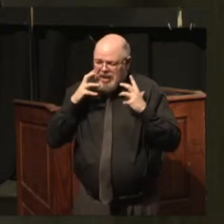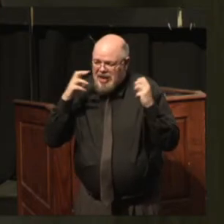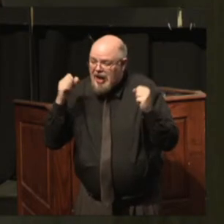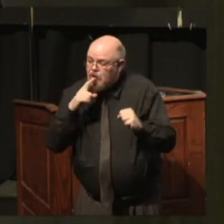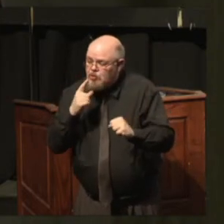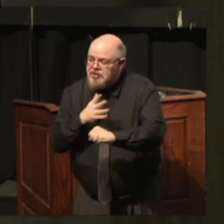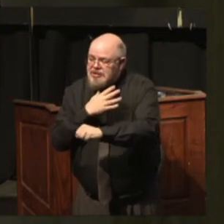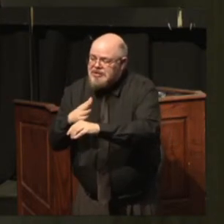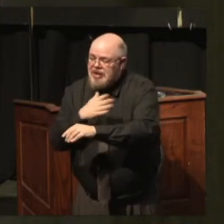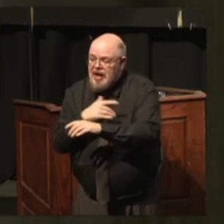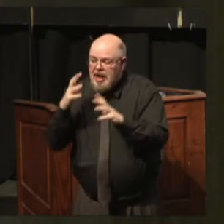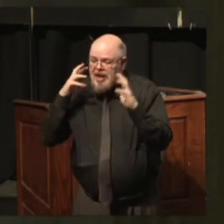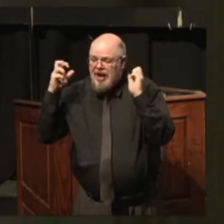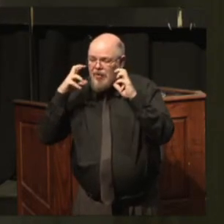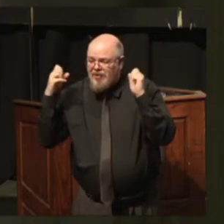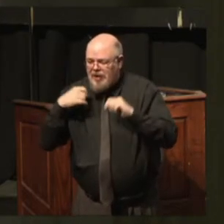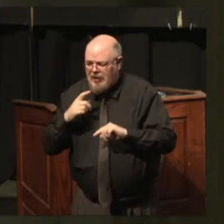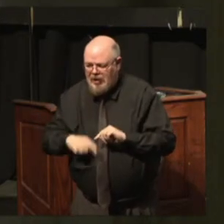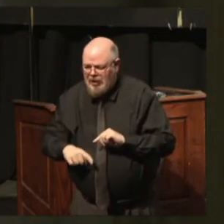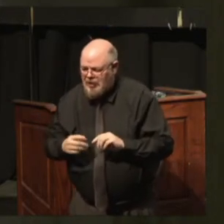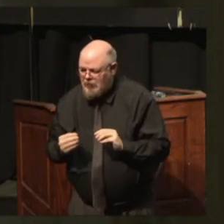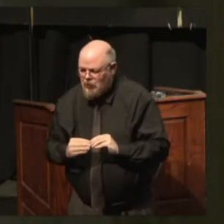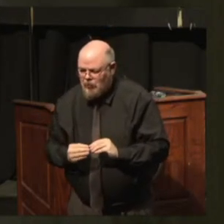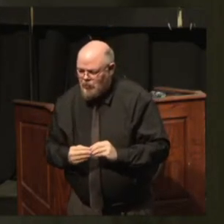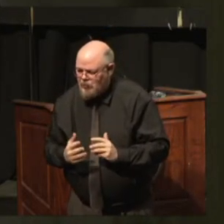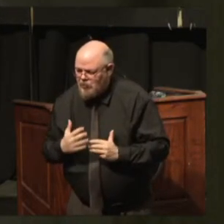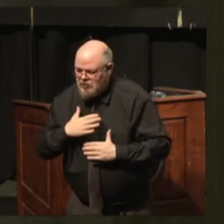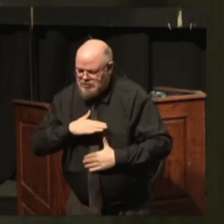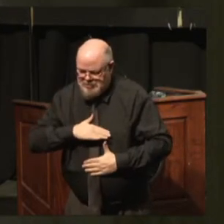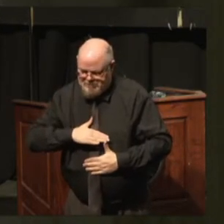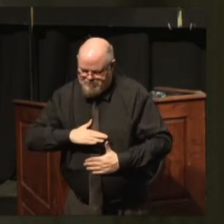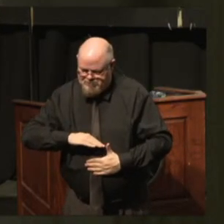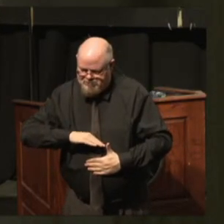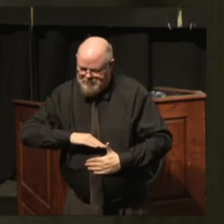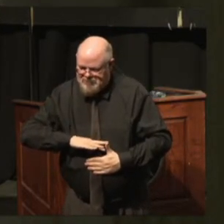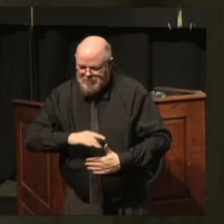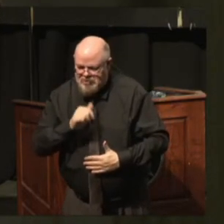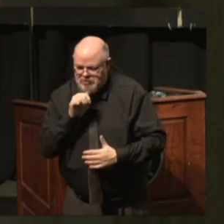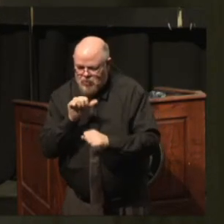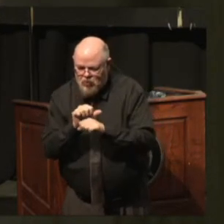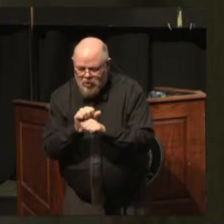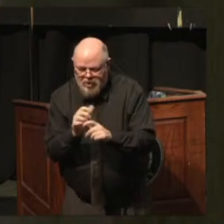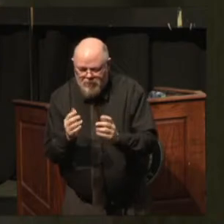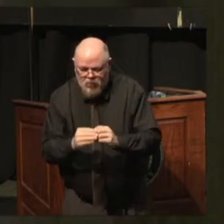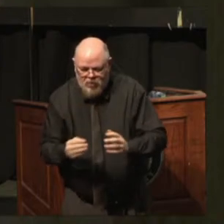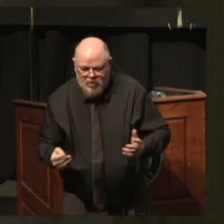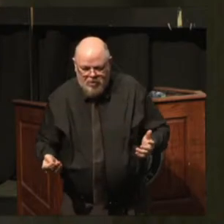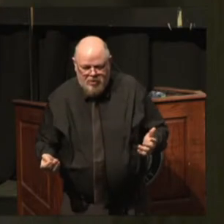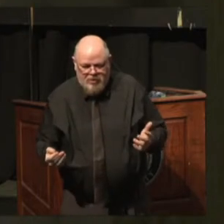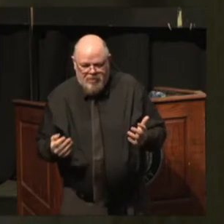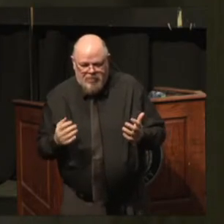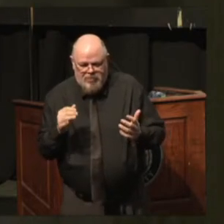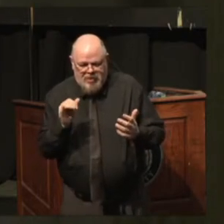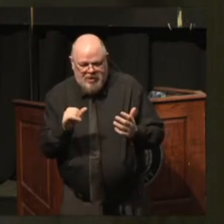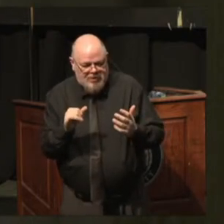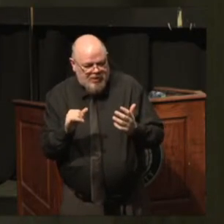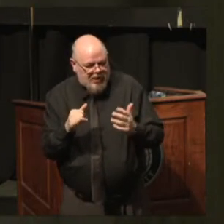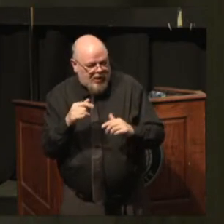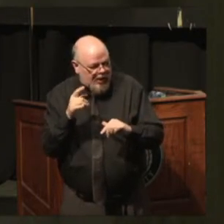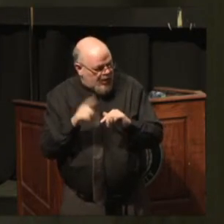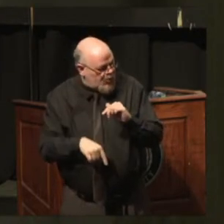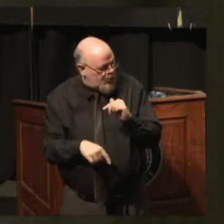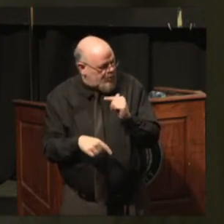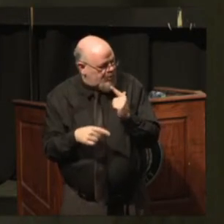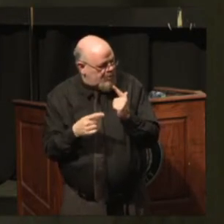moment, I couldn't yell out at all. It was very, very weak because it was just happening. Here's what else I couldn't do. I couldn't push